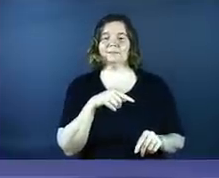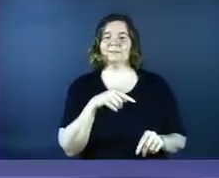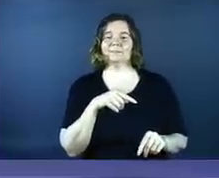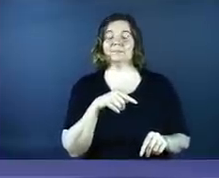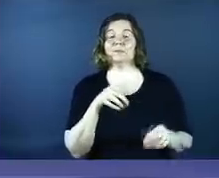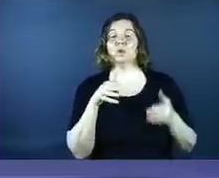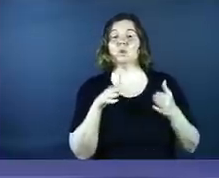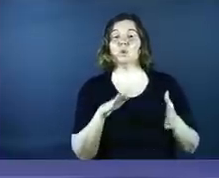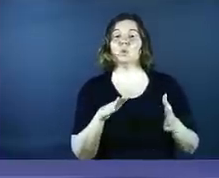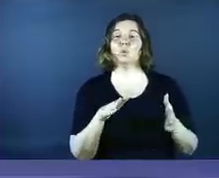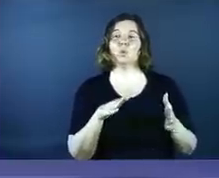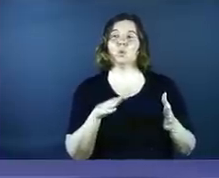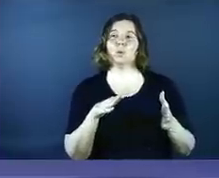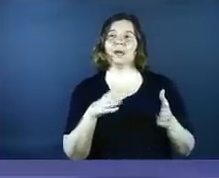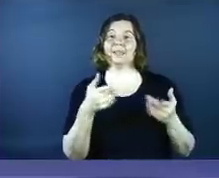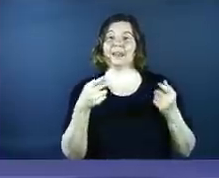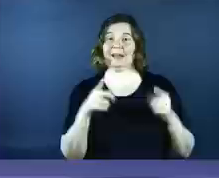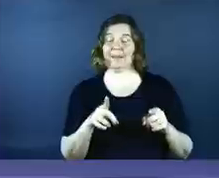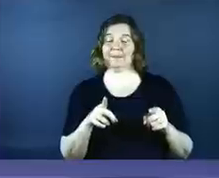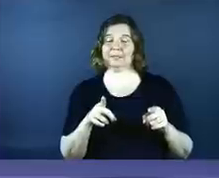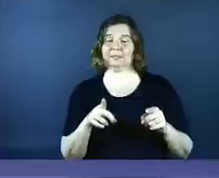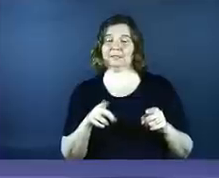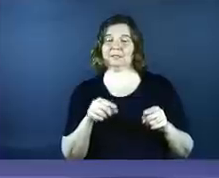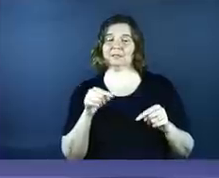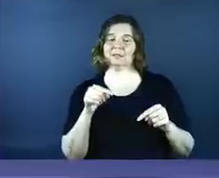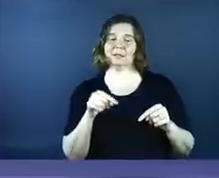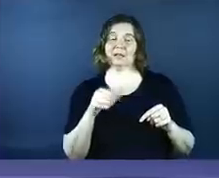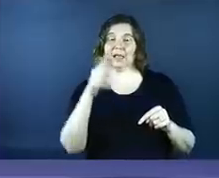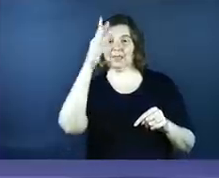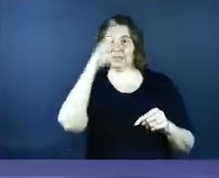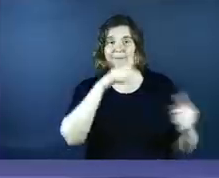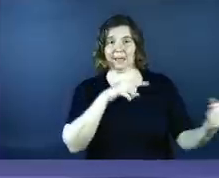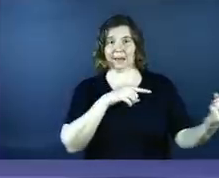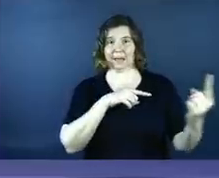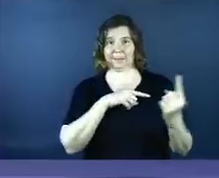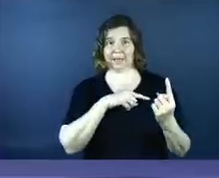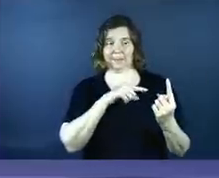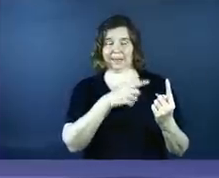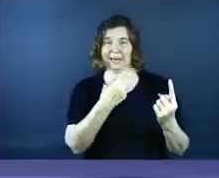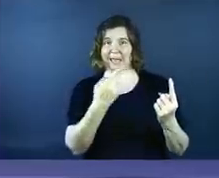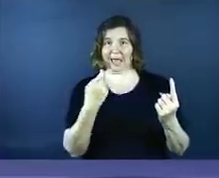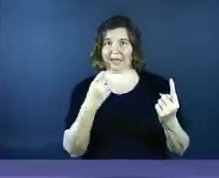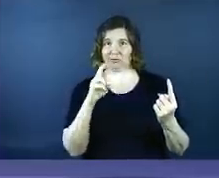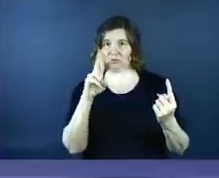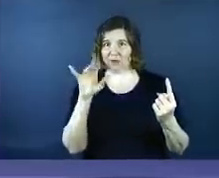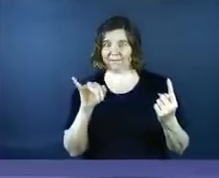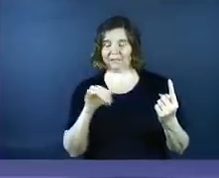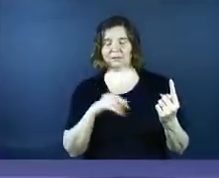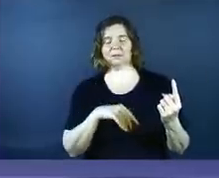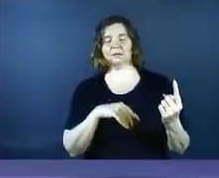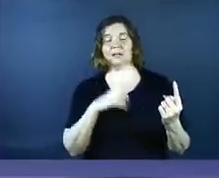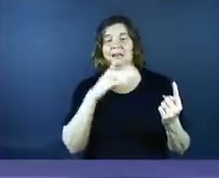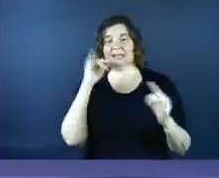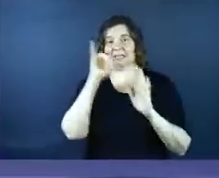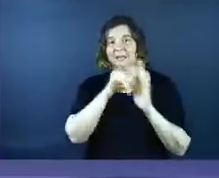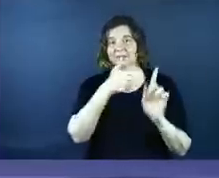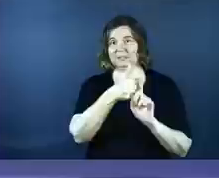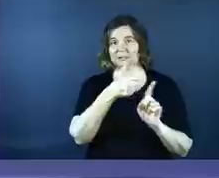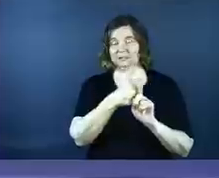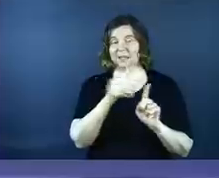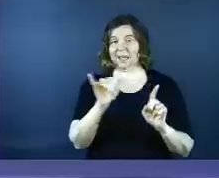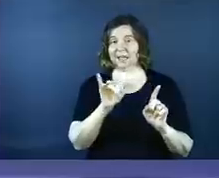The way it happens is this man walks up to the microphone and he asks Ravi this question, and he identifies